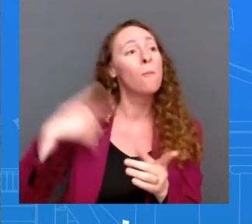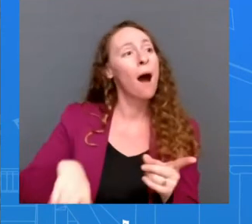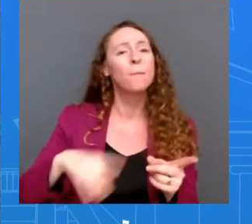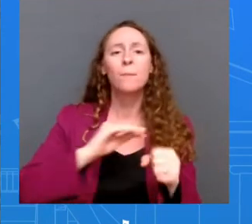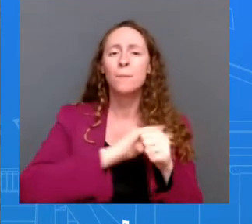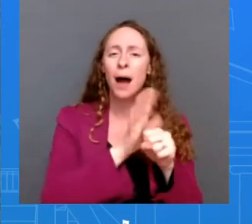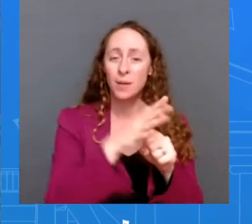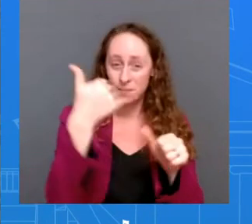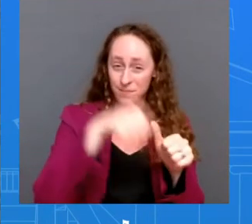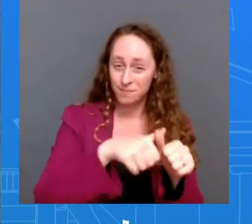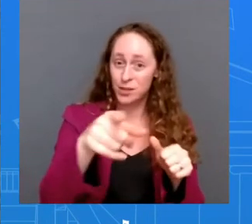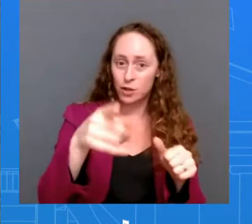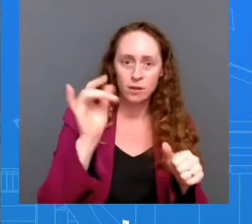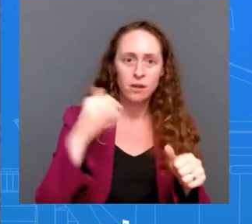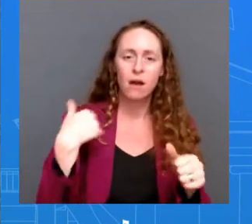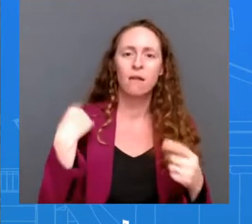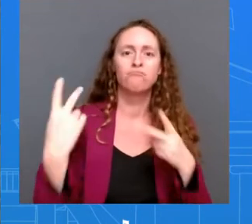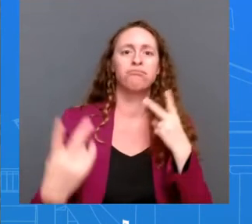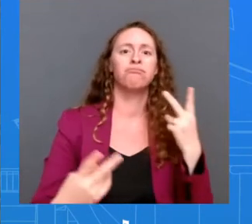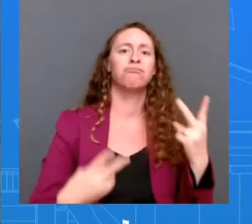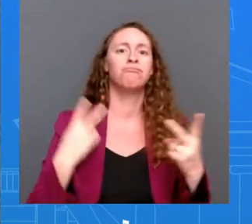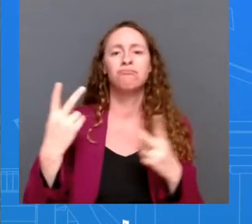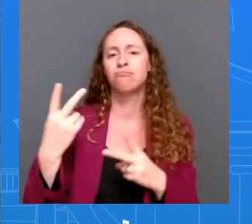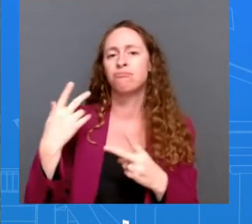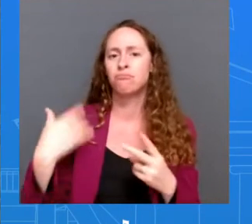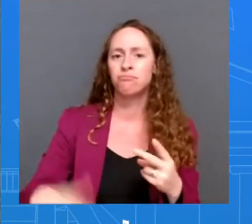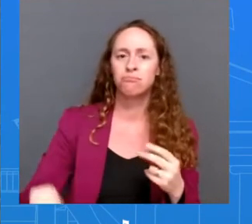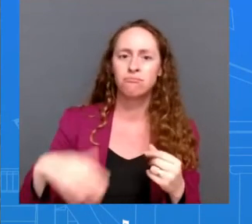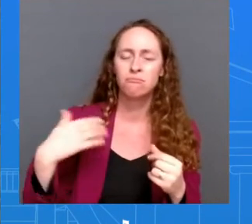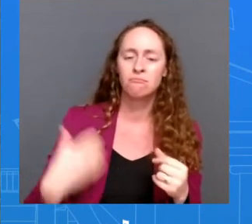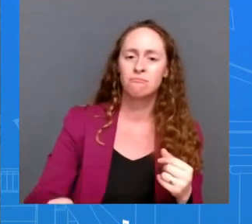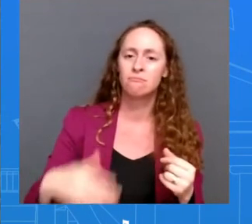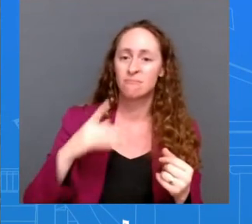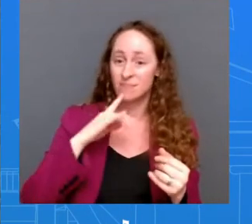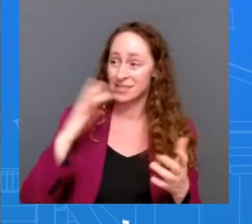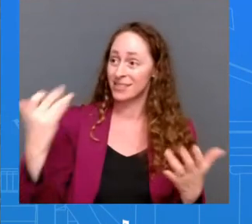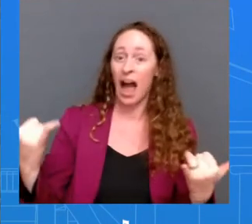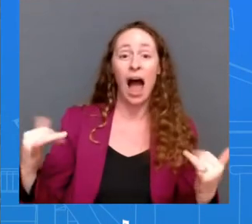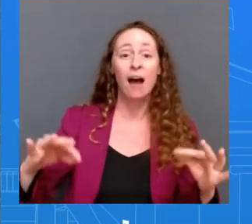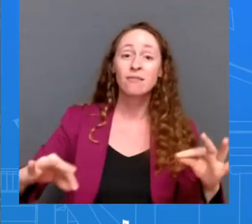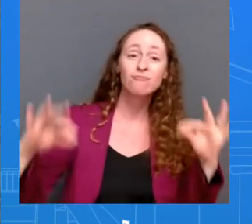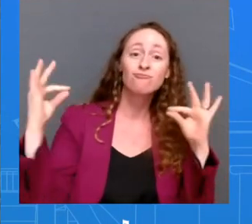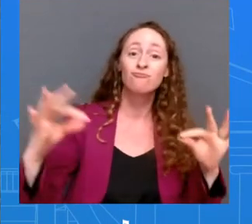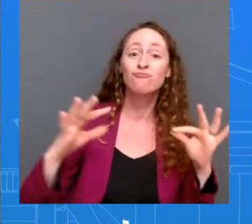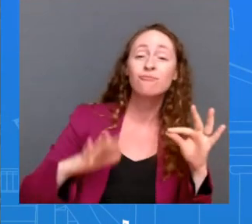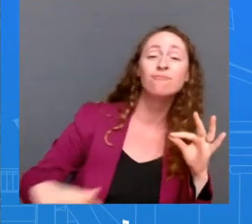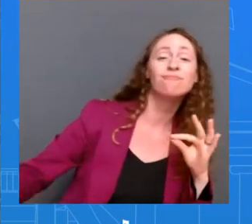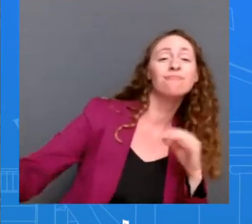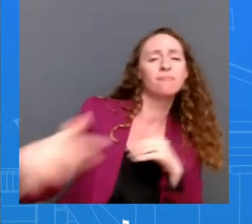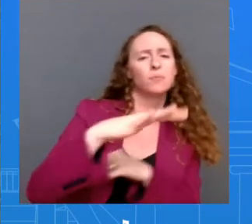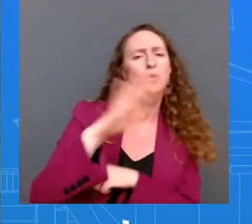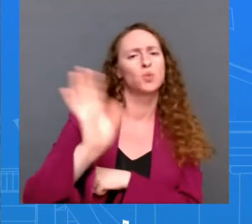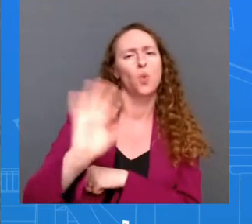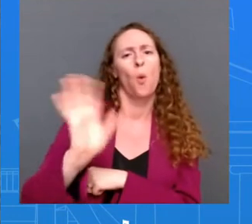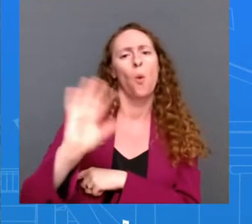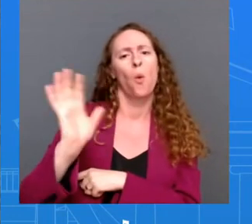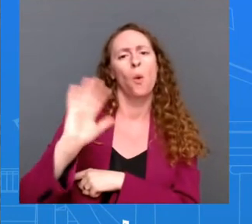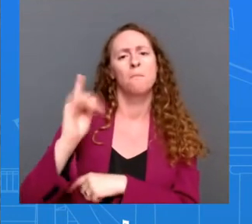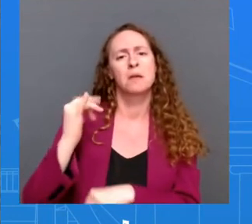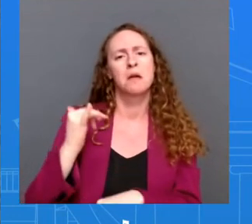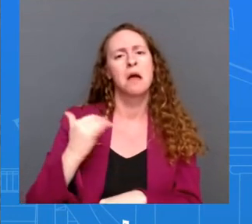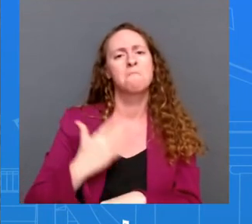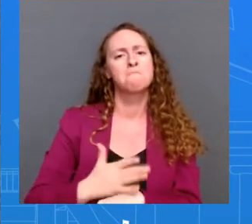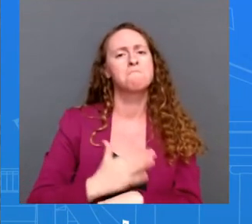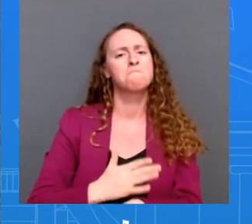sectors. Doesn't mean everything's fixed, doesn't mean it's perfect, but we've done a lot of work in that regard. So we'll watch and see how this goes. But there is a lot more